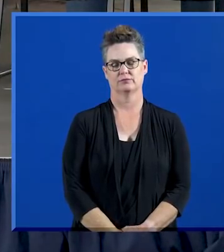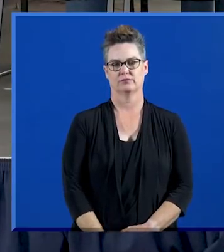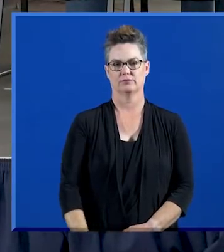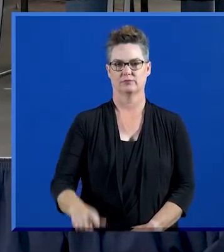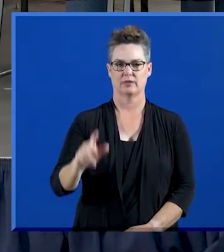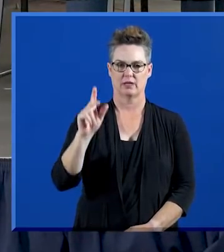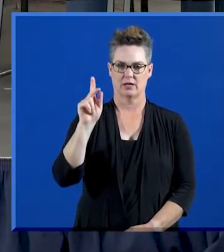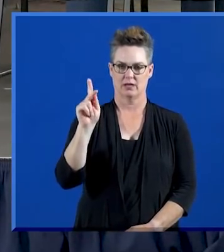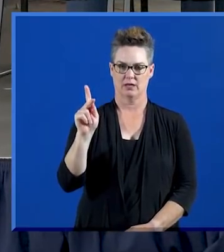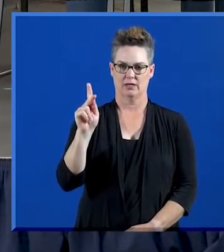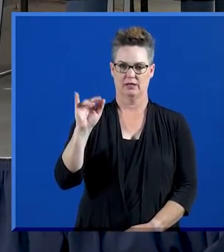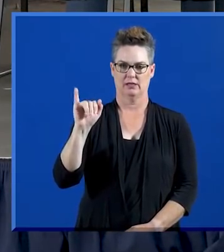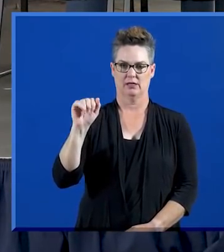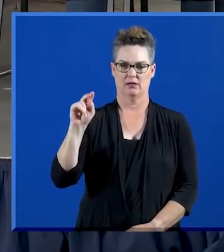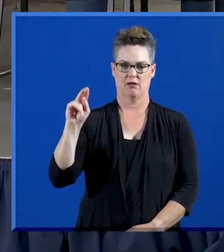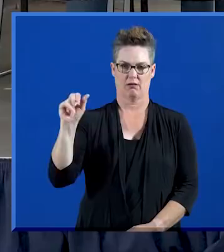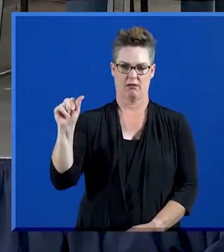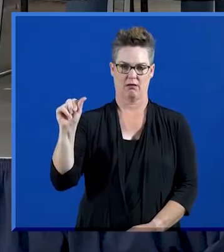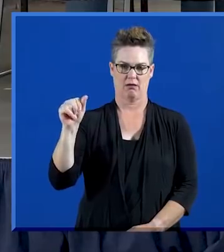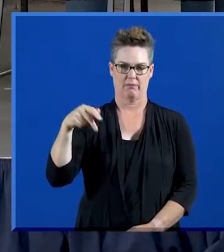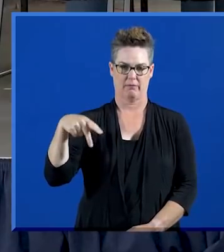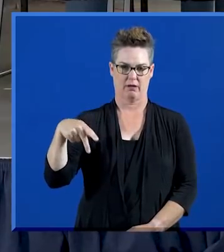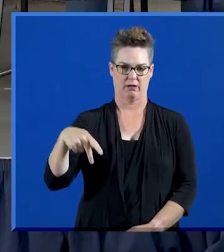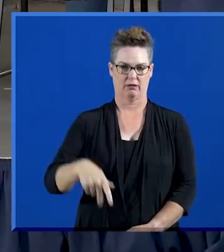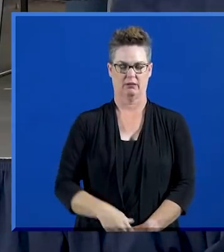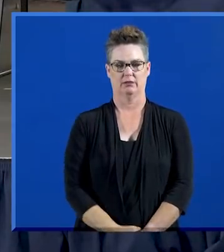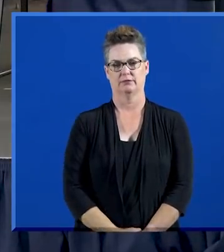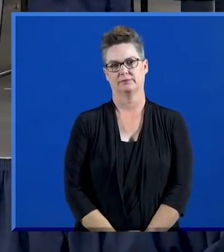Kiana Pine.